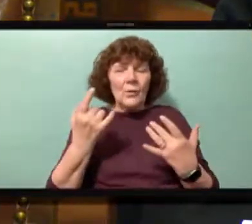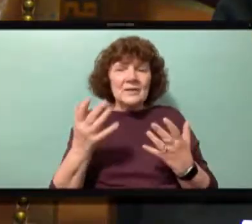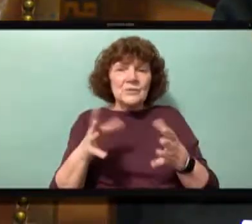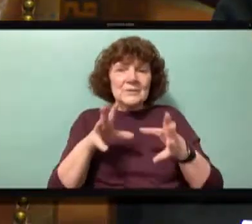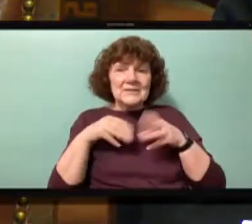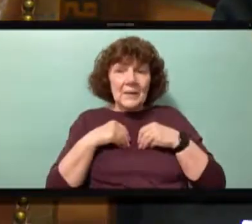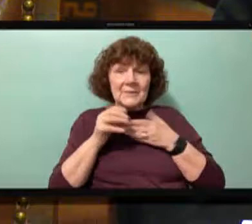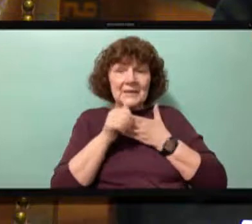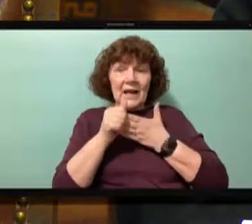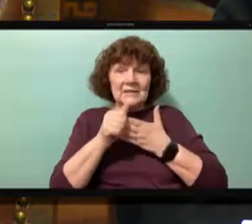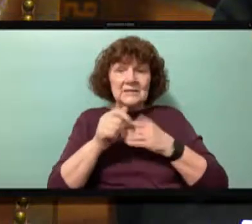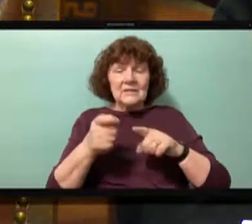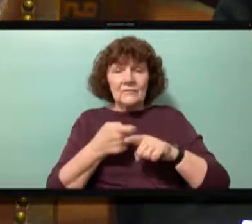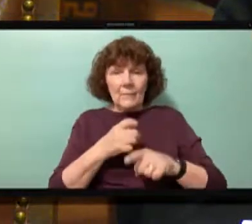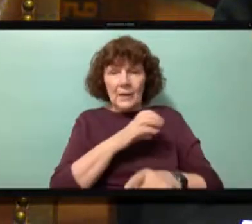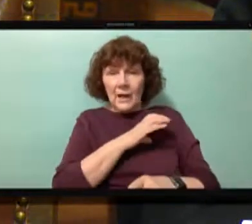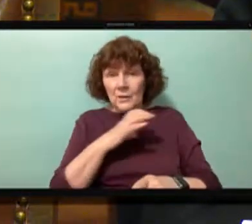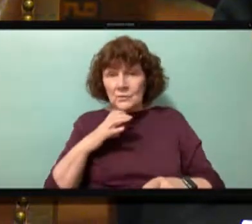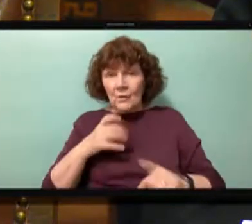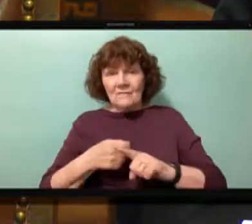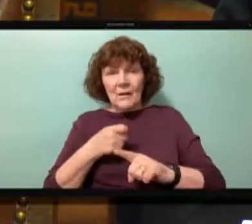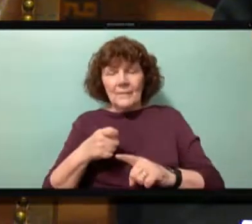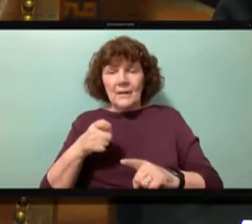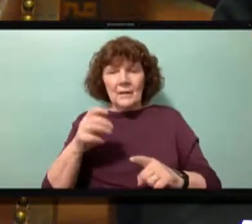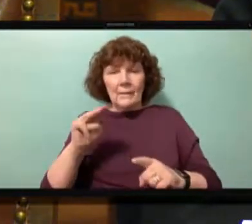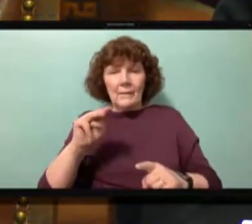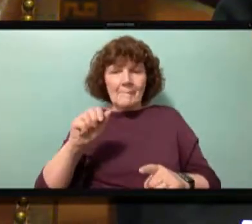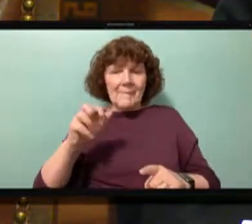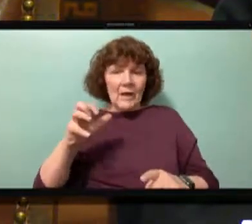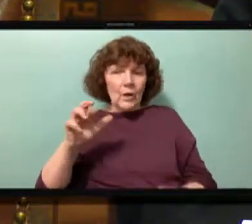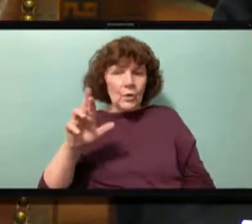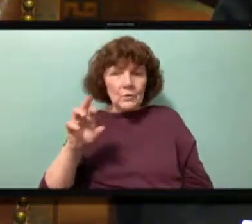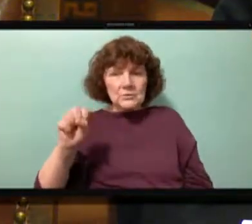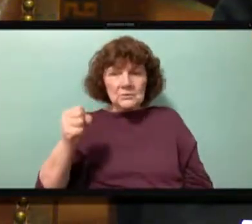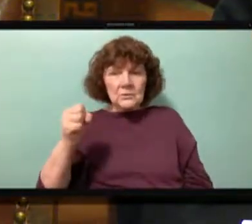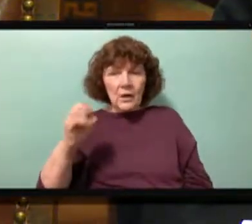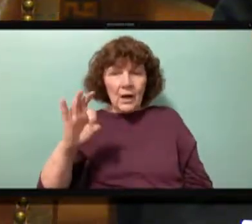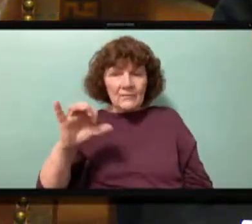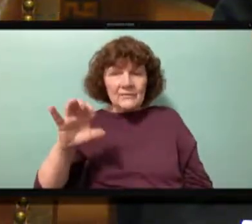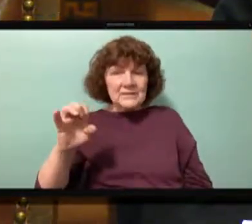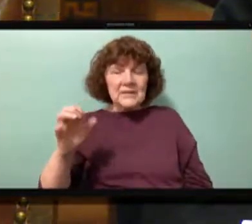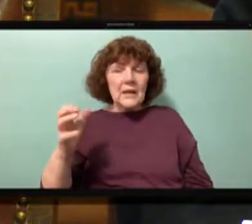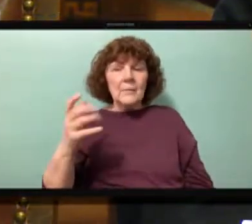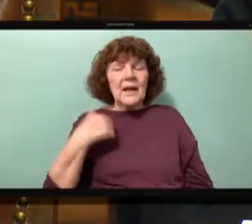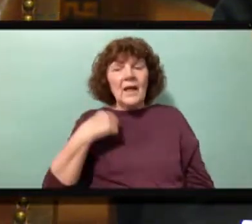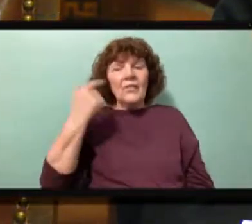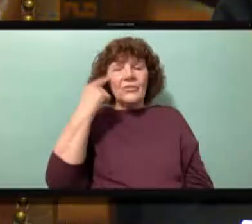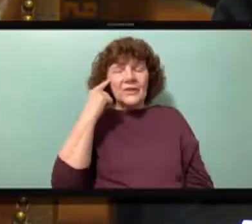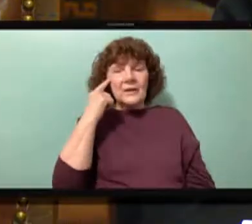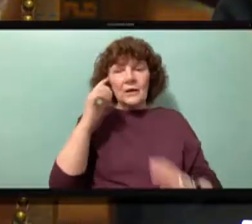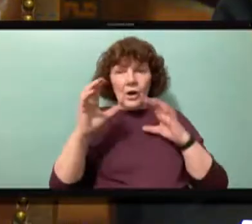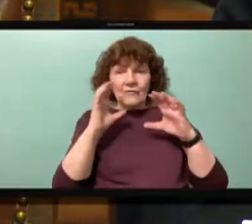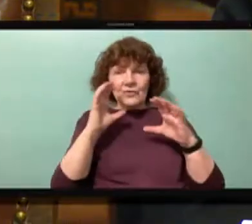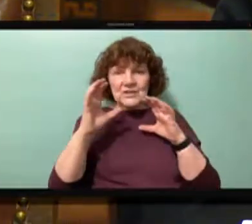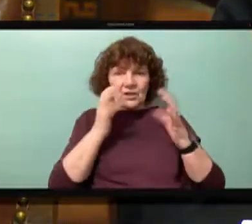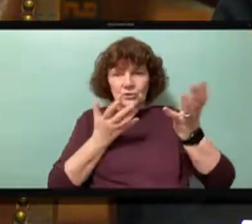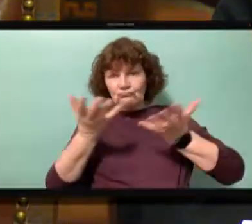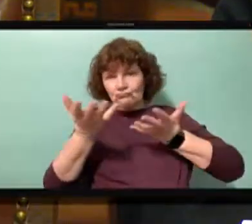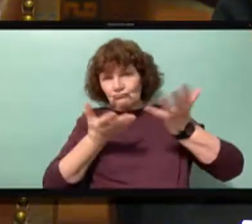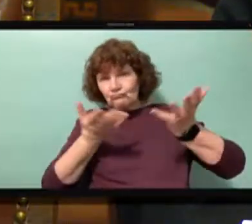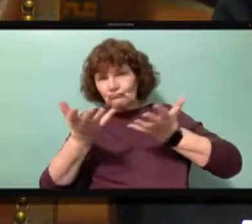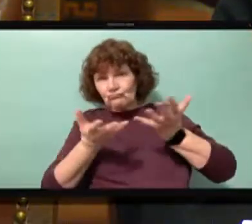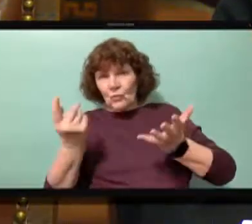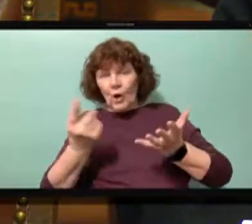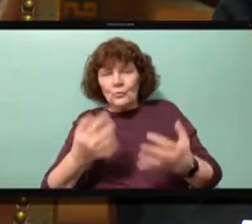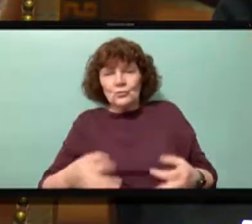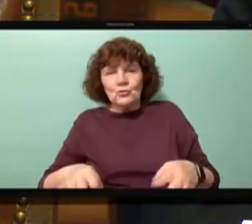council or from the administration and what you'd like us to look into. But a conversation, I think, is always going to be warranted for afterward to figure out